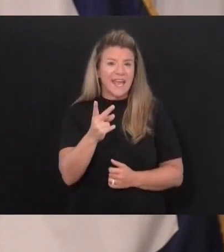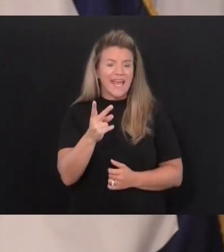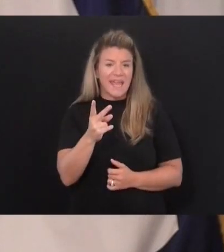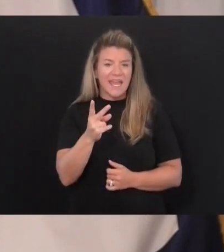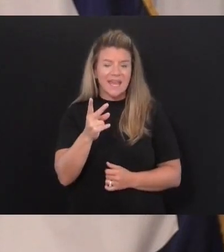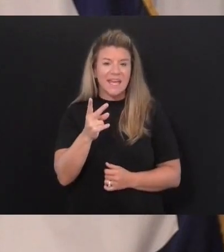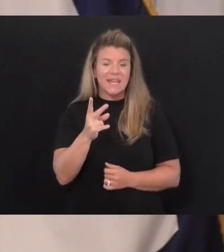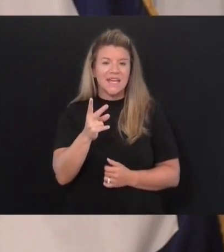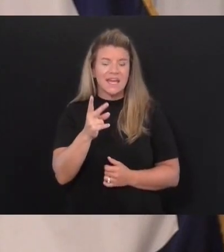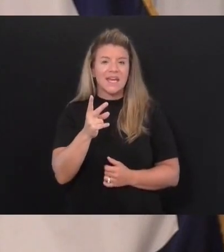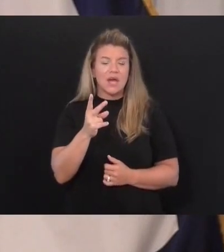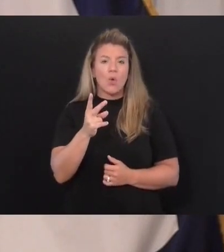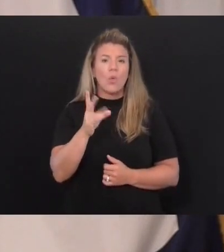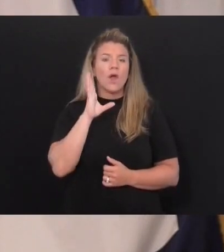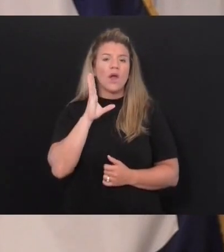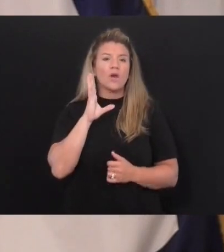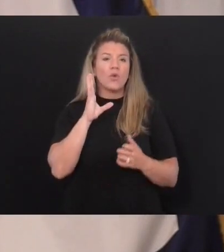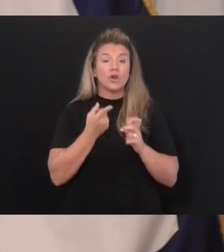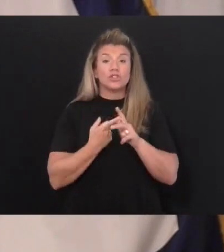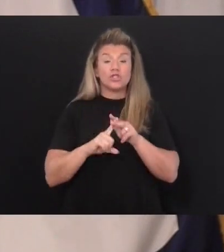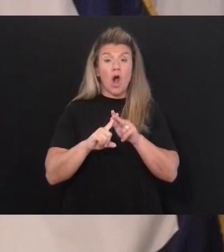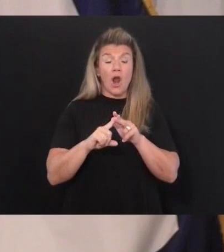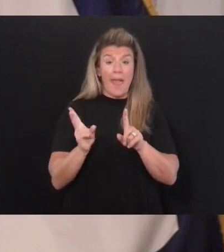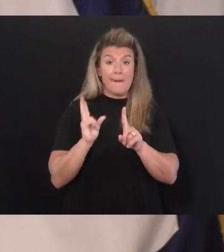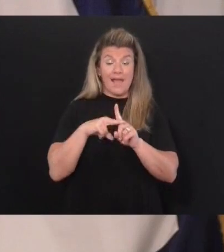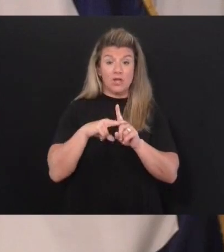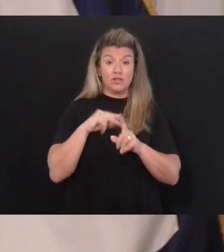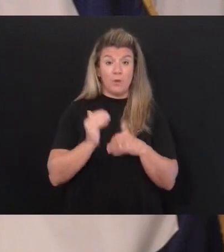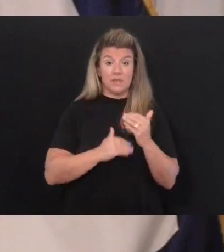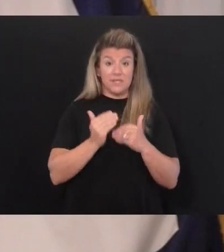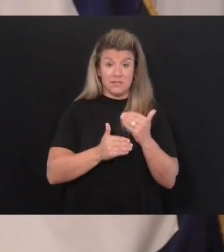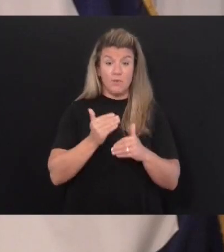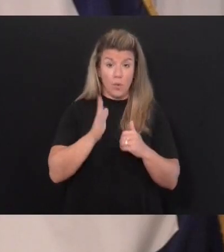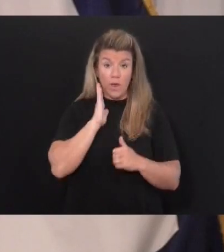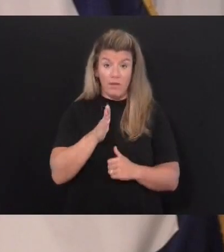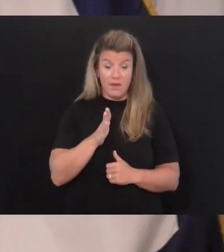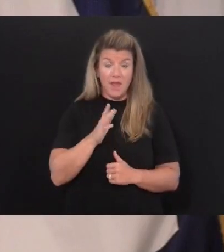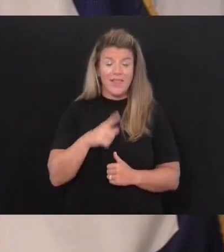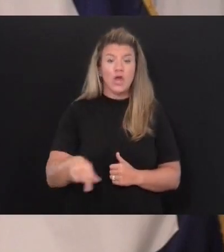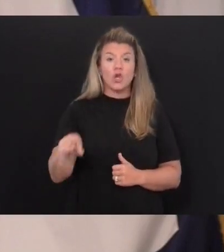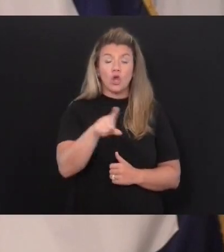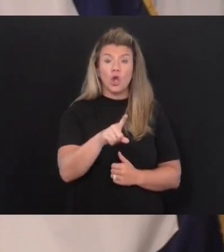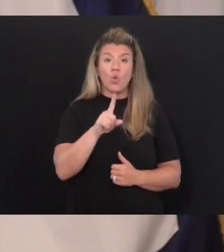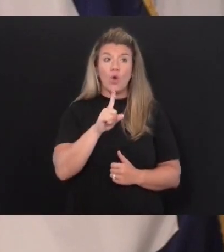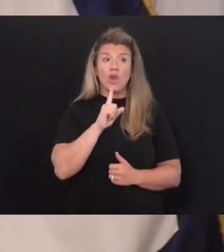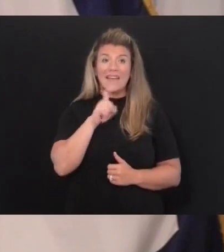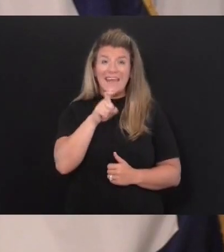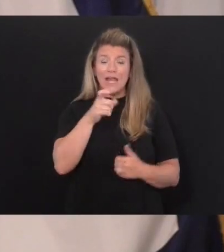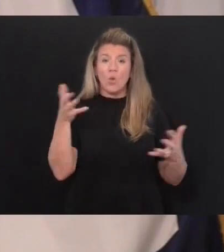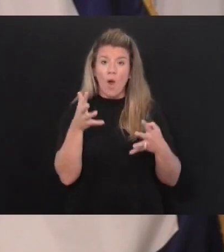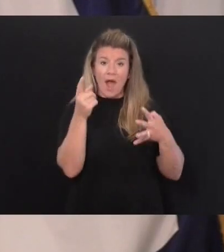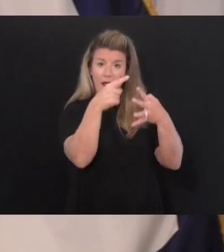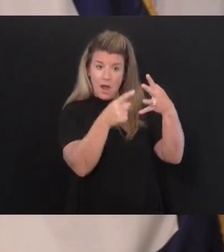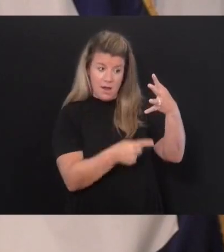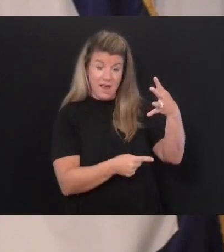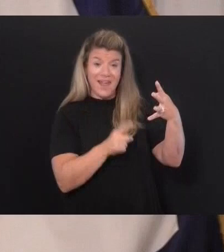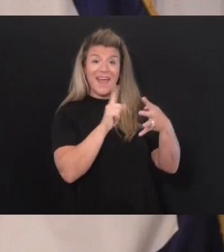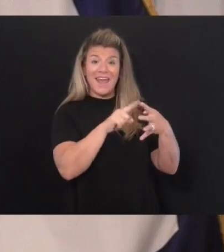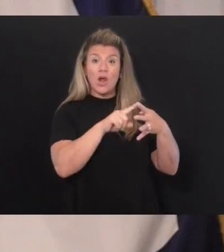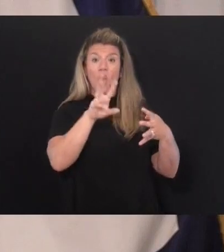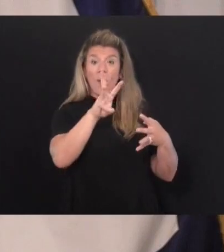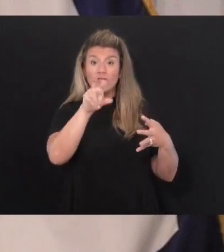deaths. We have not had an additional death in West Virginia since Monday. That's great. And I urge